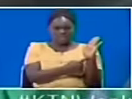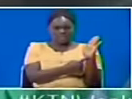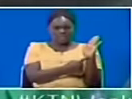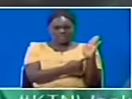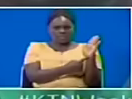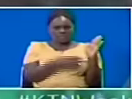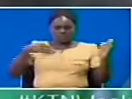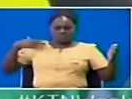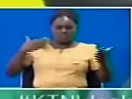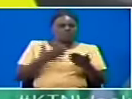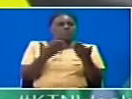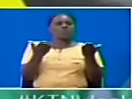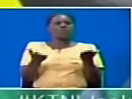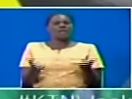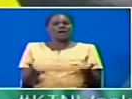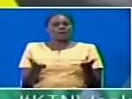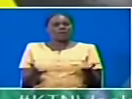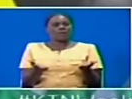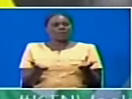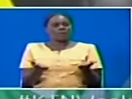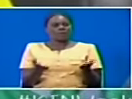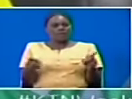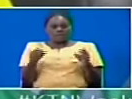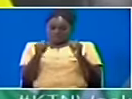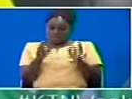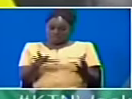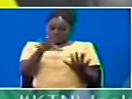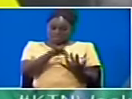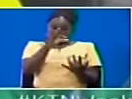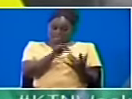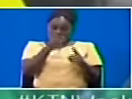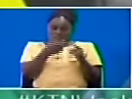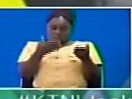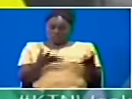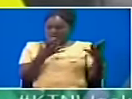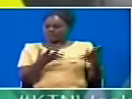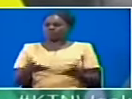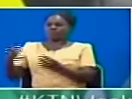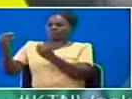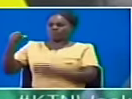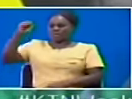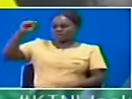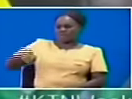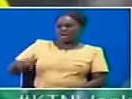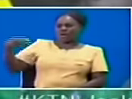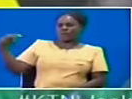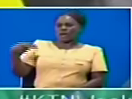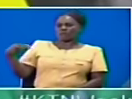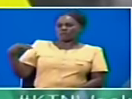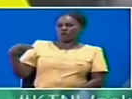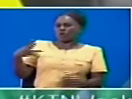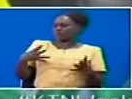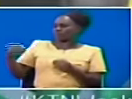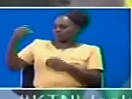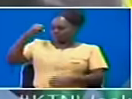tumefika saa hii. Na kama utaselectiwa kutoka hapa, utaenda Southampton. Na ukienda